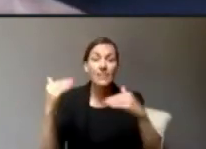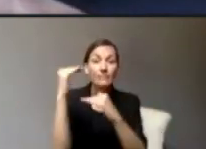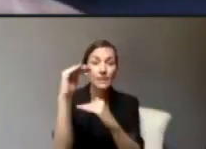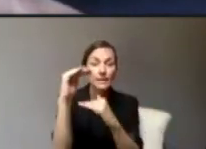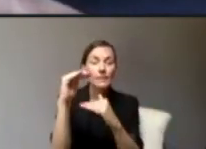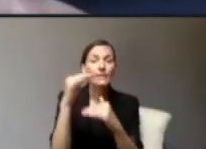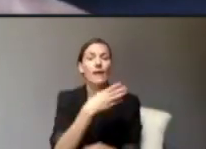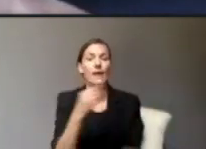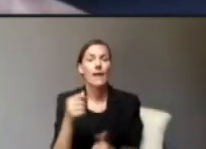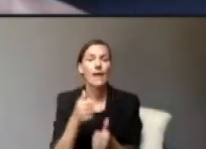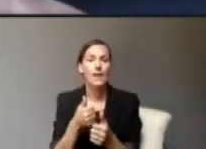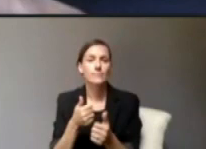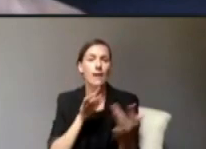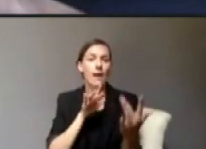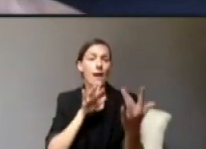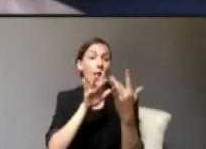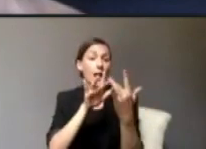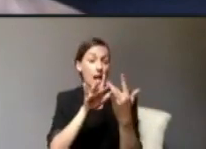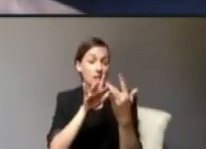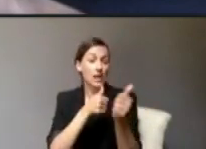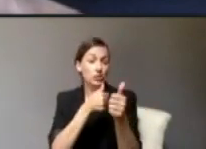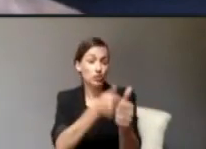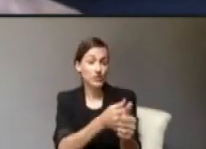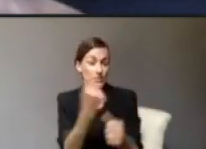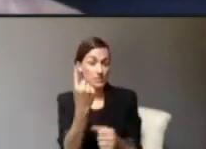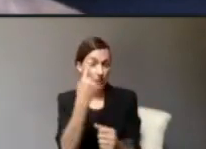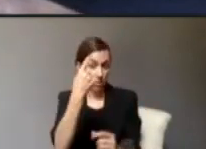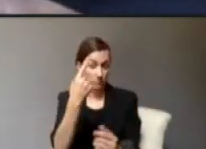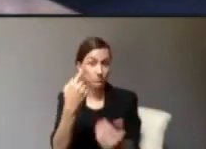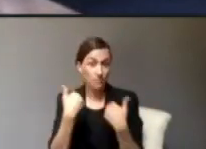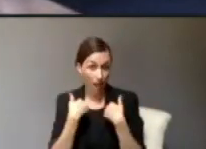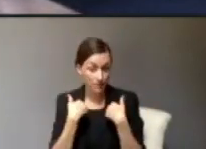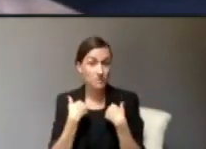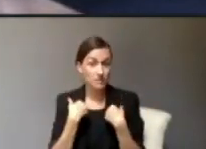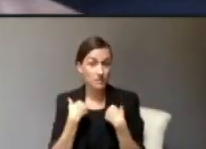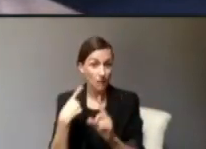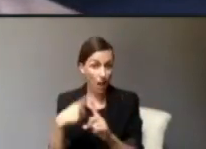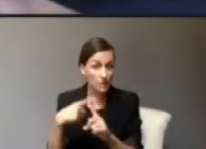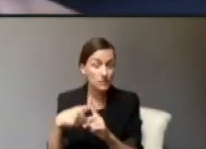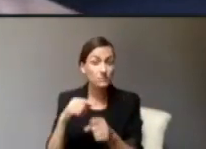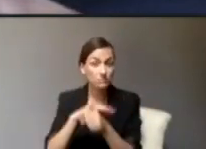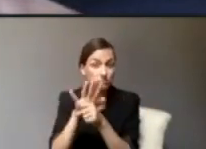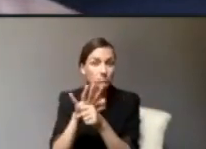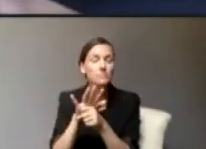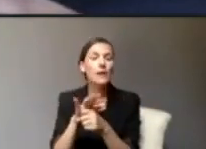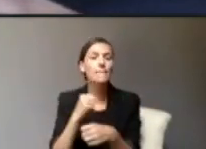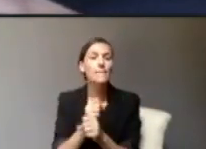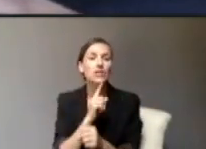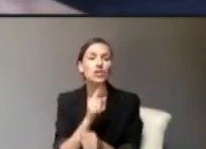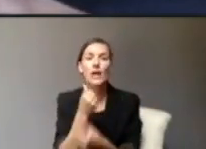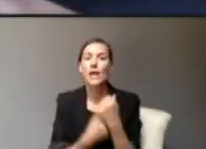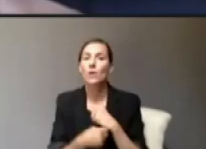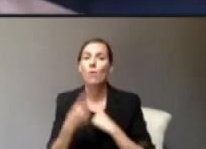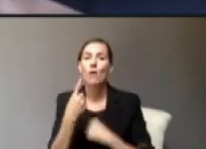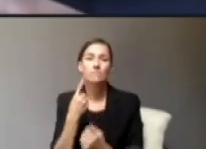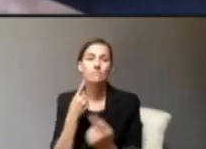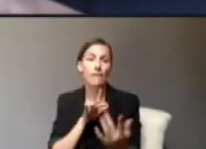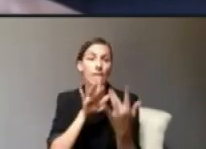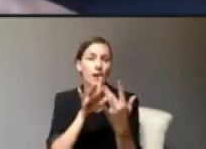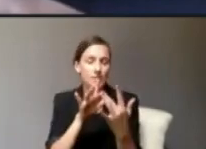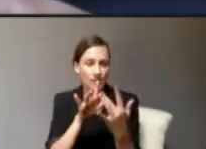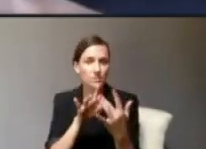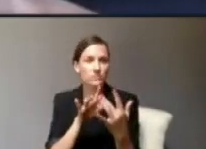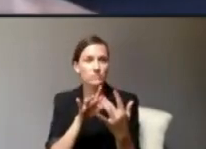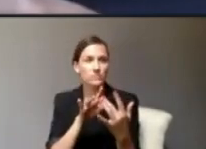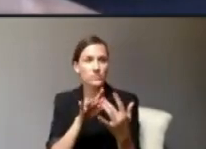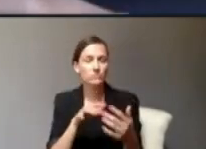contact tracing, which when someone is positive, to make sure that anyone they've had in contact is followed up on. Those are the things for